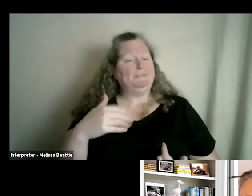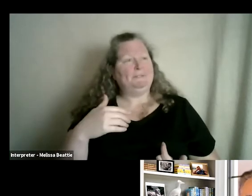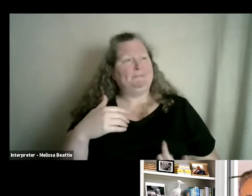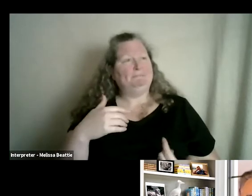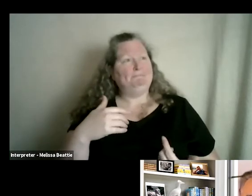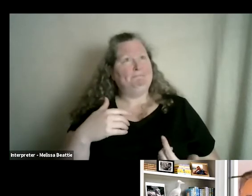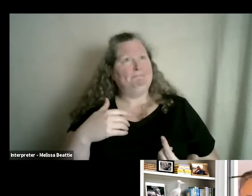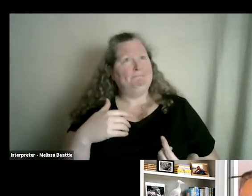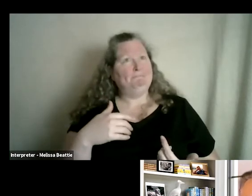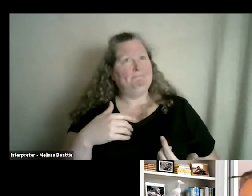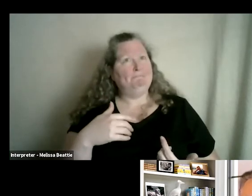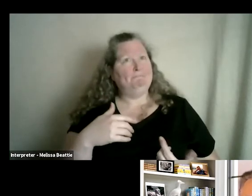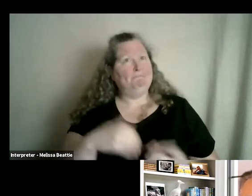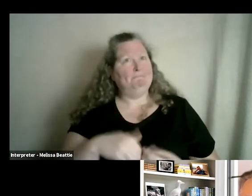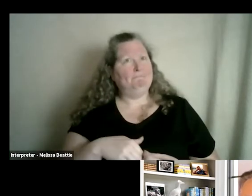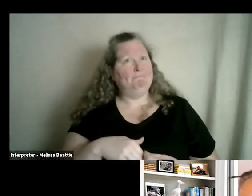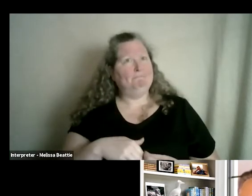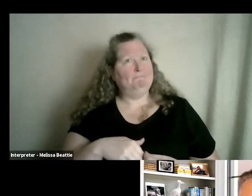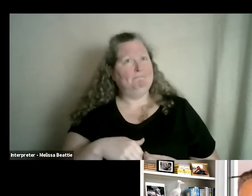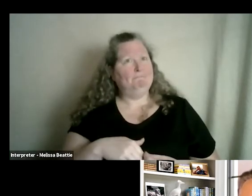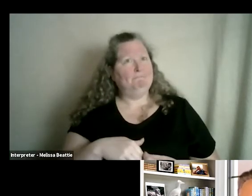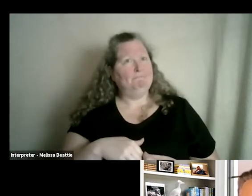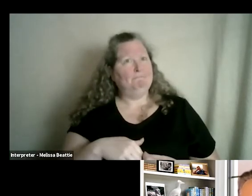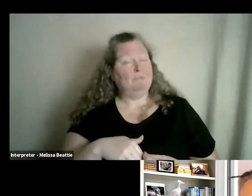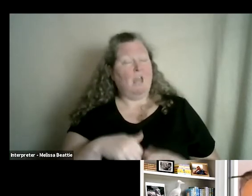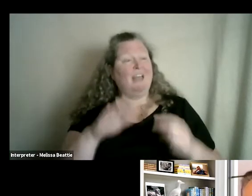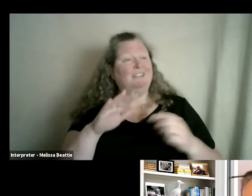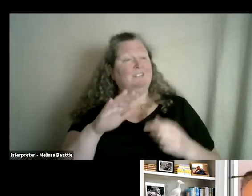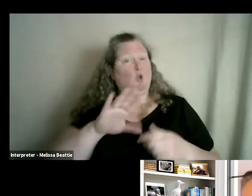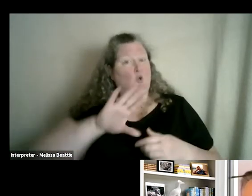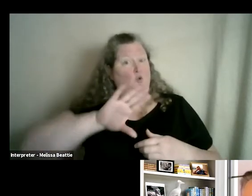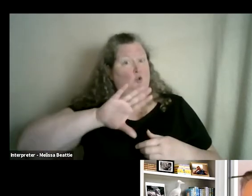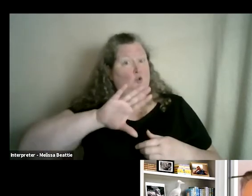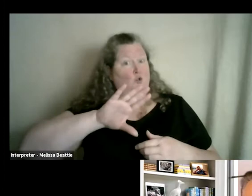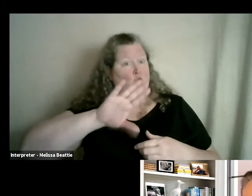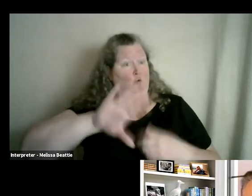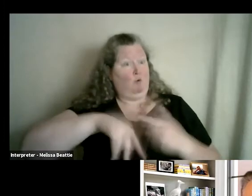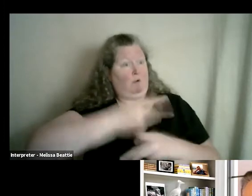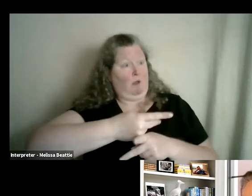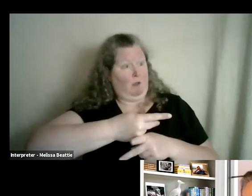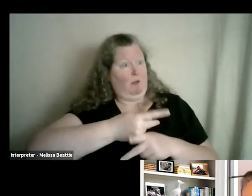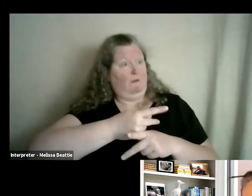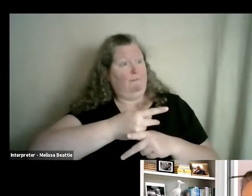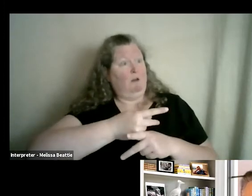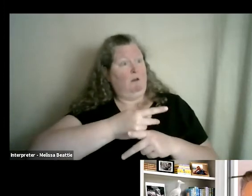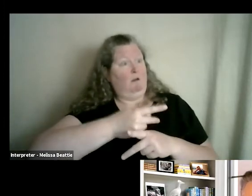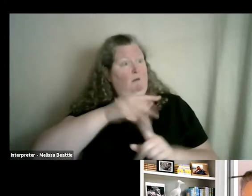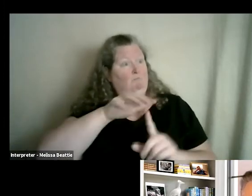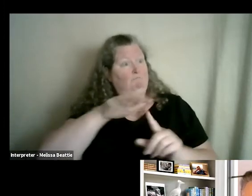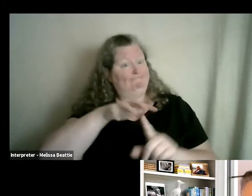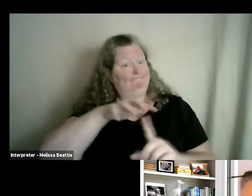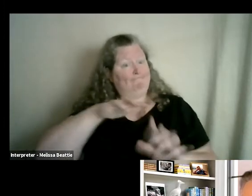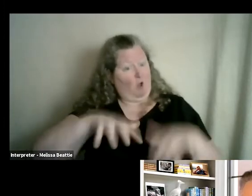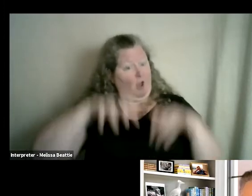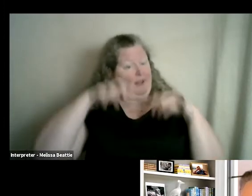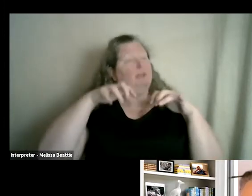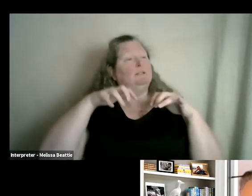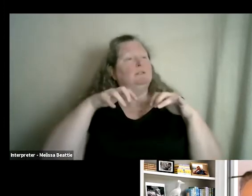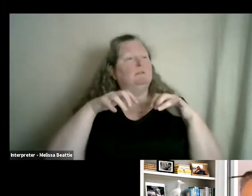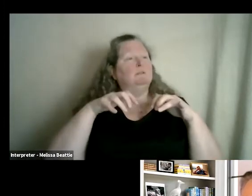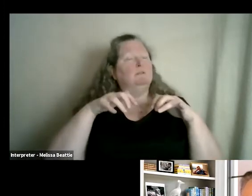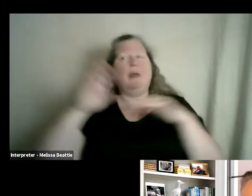the hands of an audience like this that true business transformation will take place in the